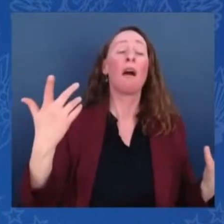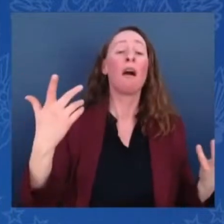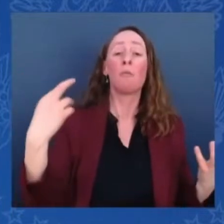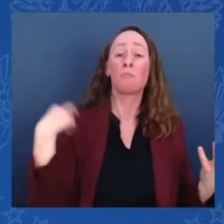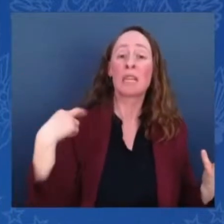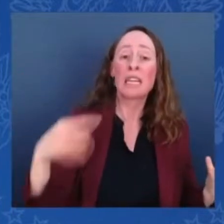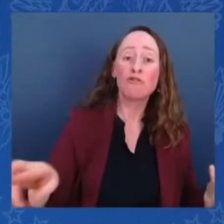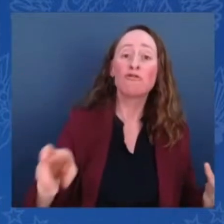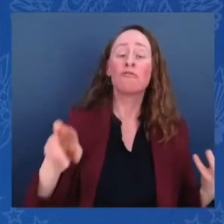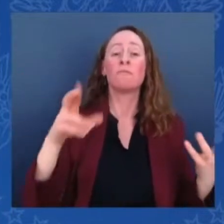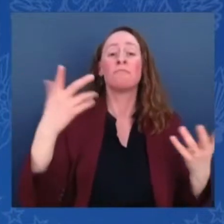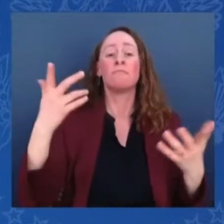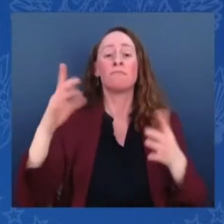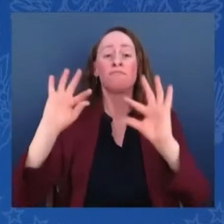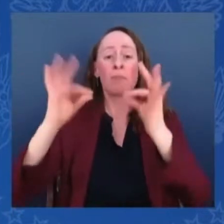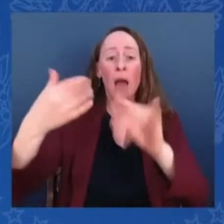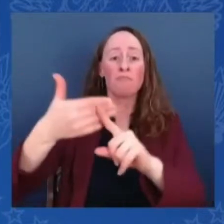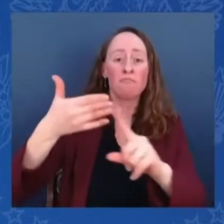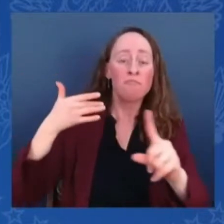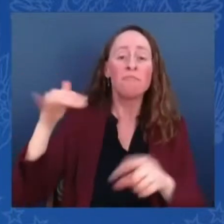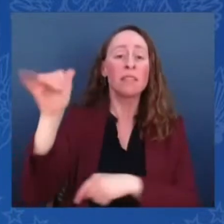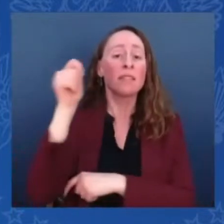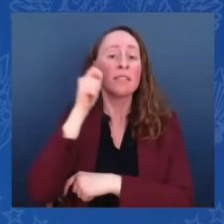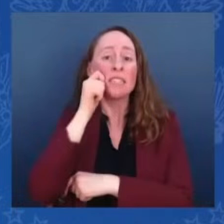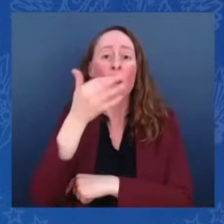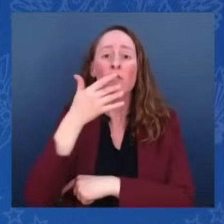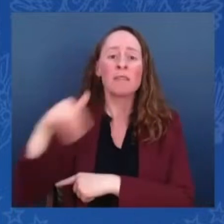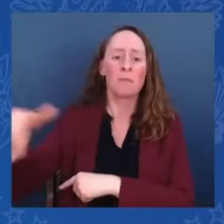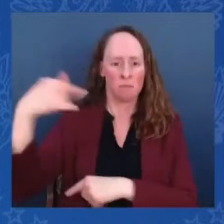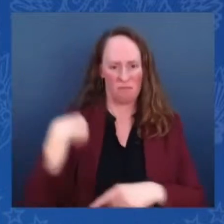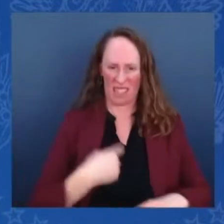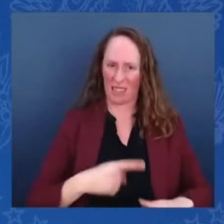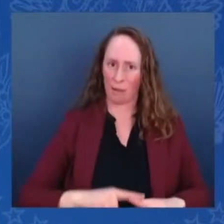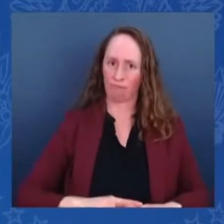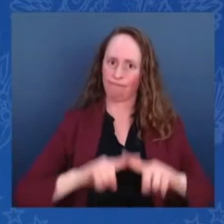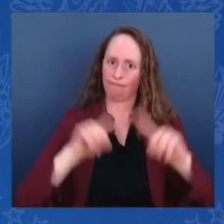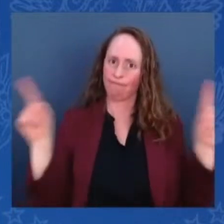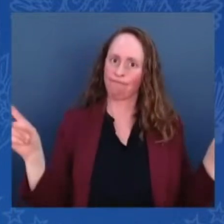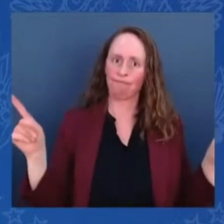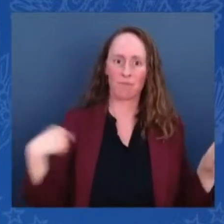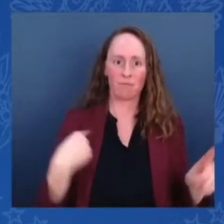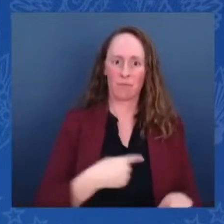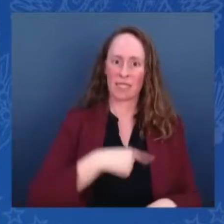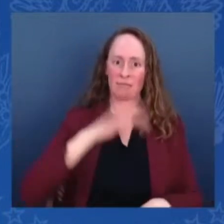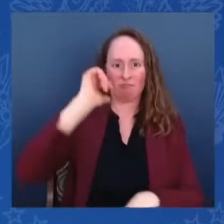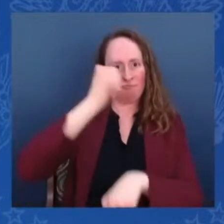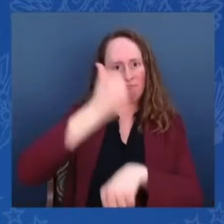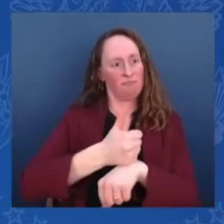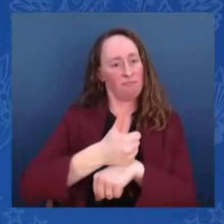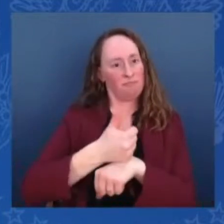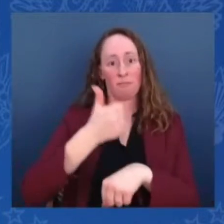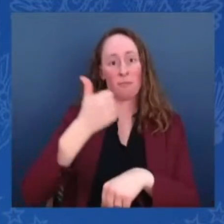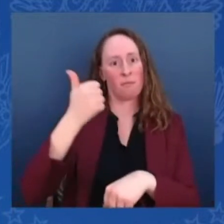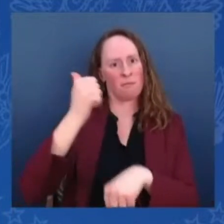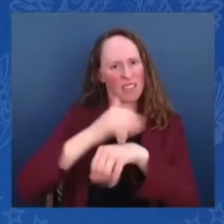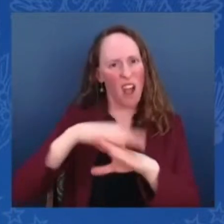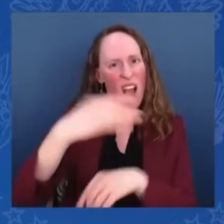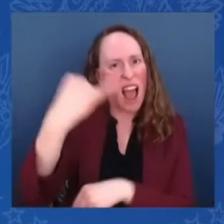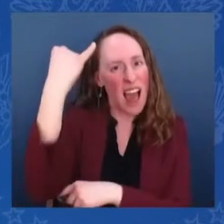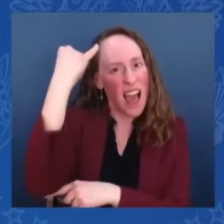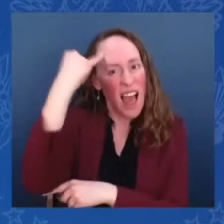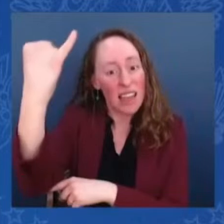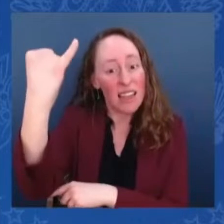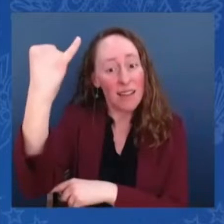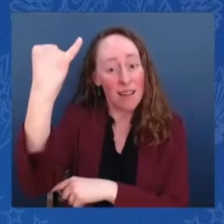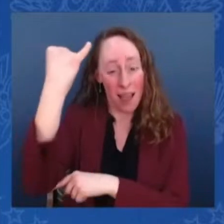factor. But America was built on an idea, literally, not figuratively. That idea was all